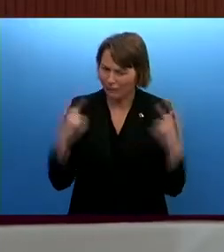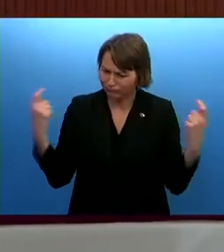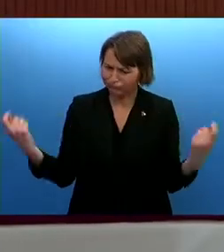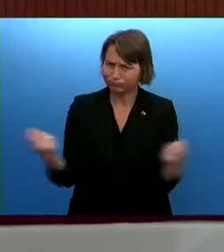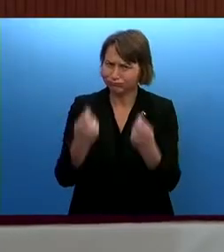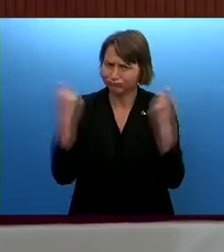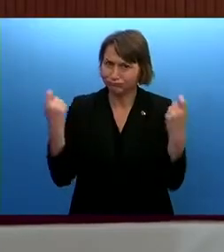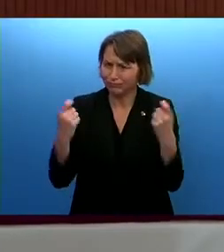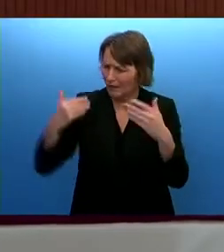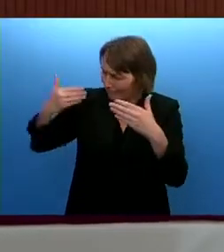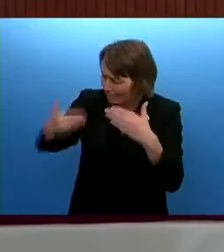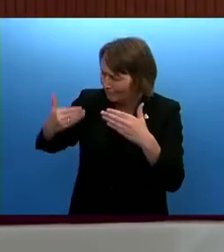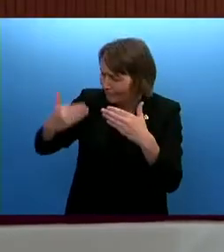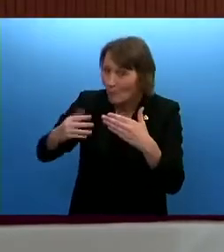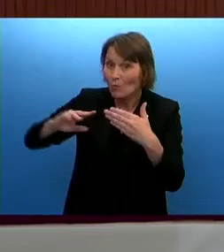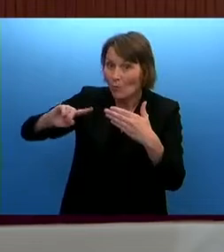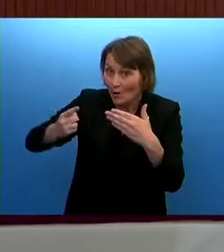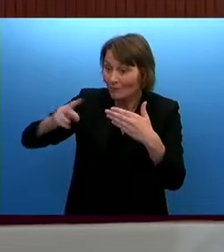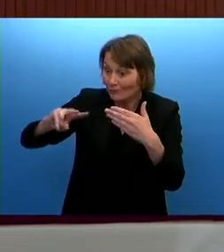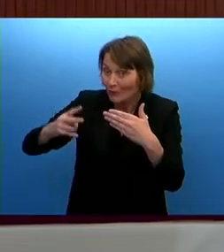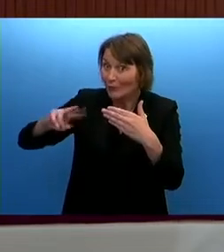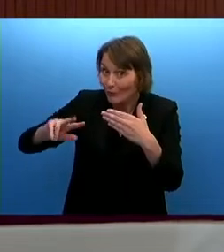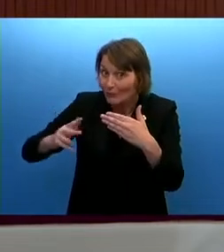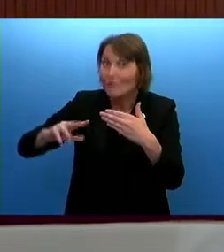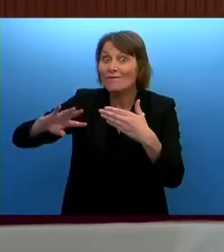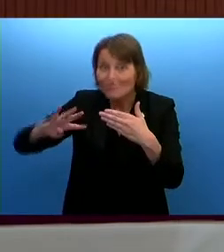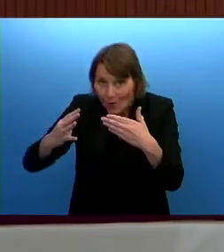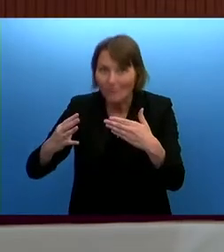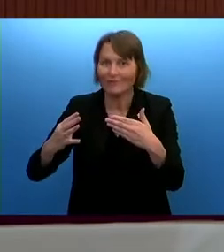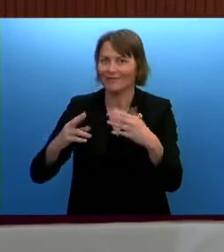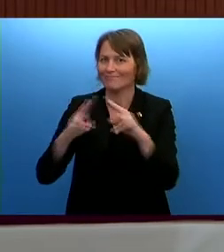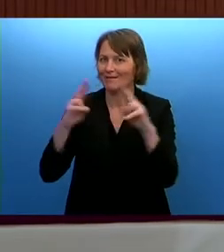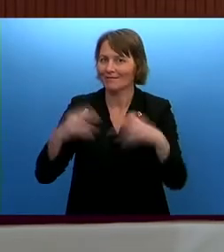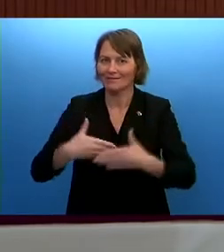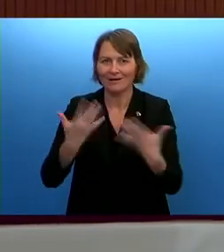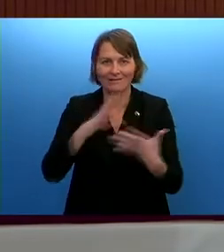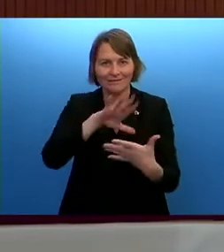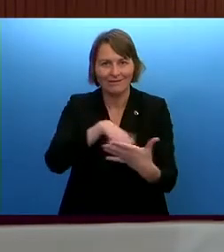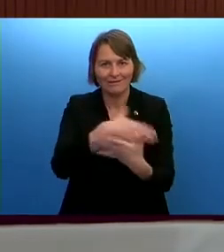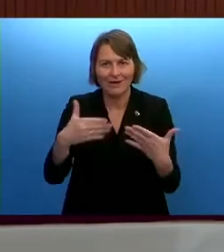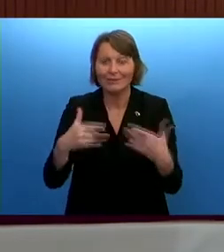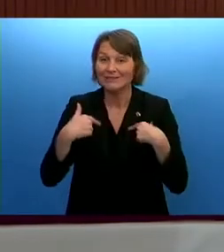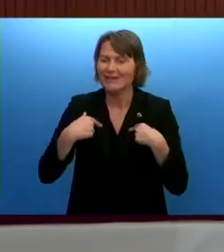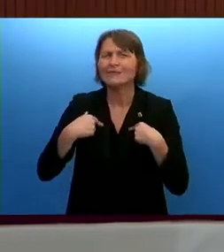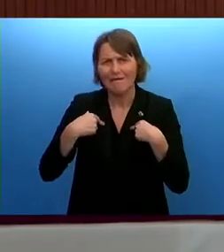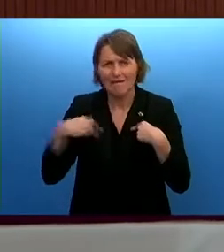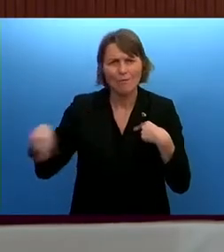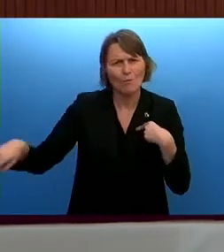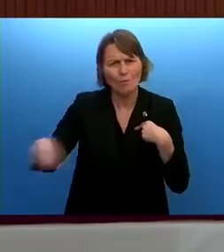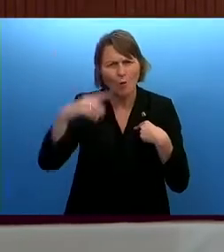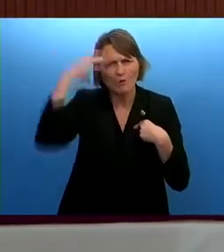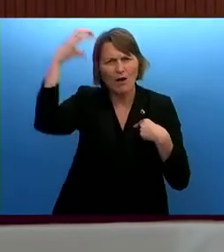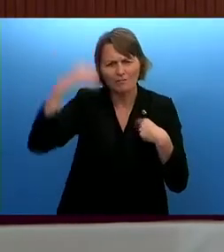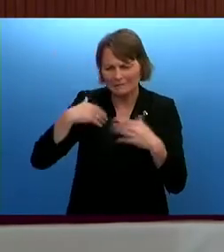Sign Languages. The celebration of the International Day serves as an annual reminder to states of their obligation